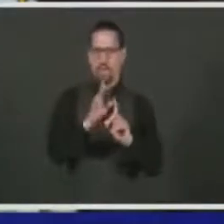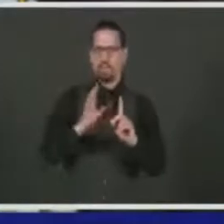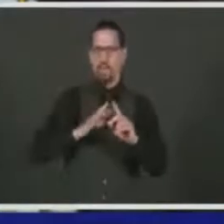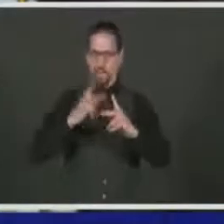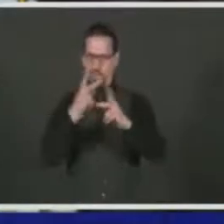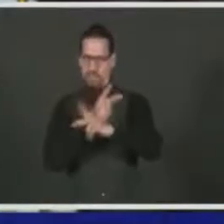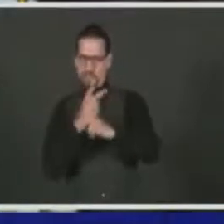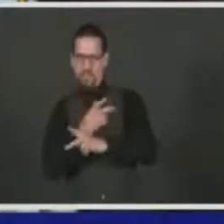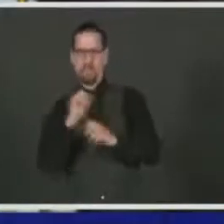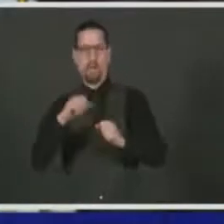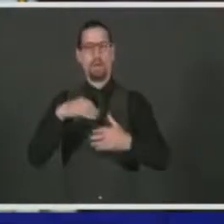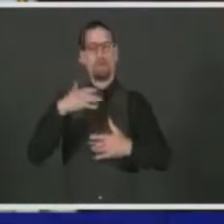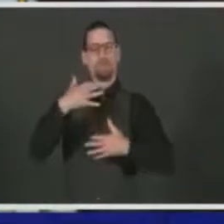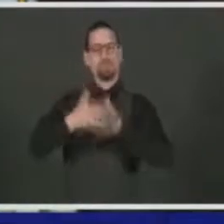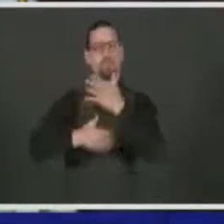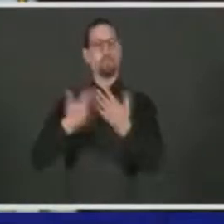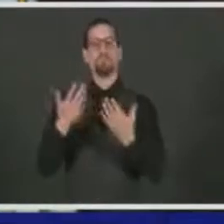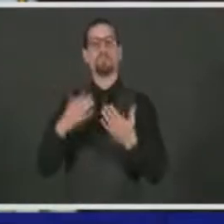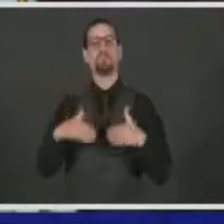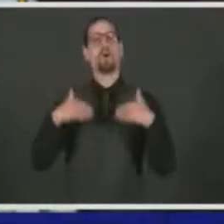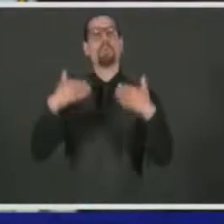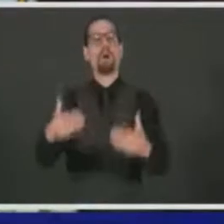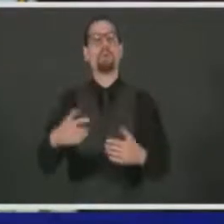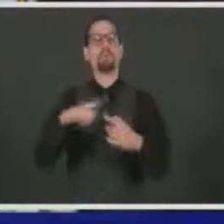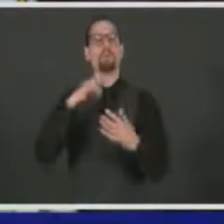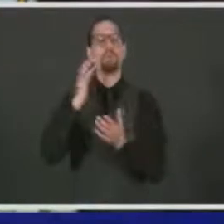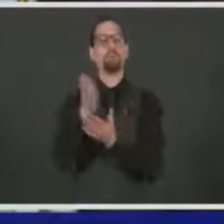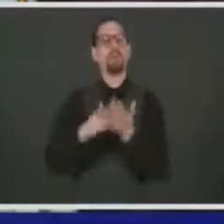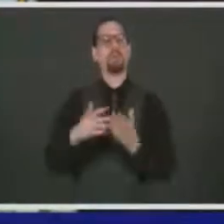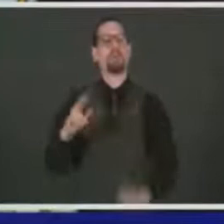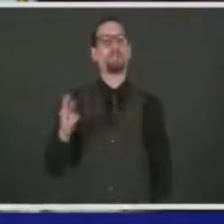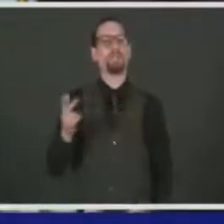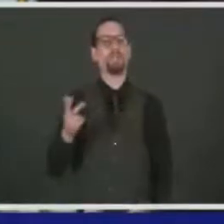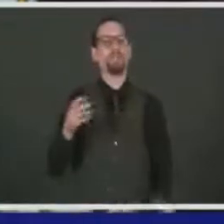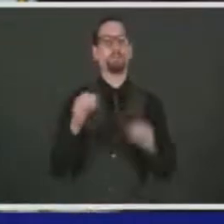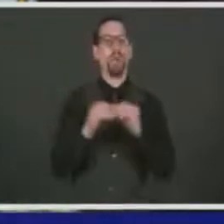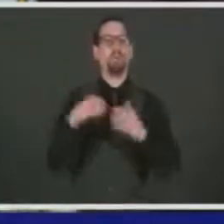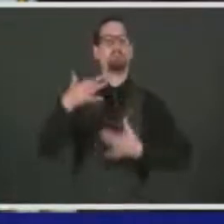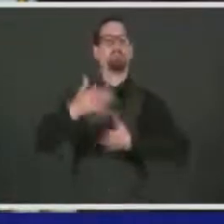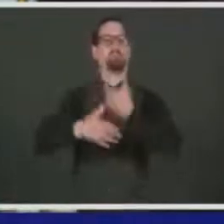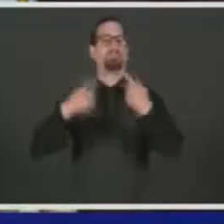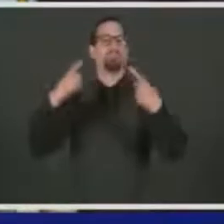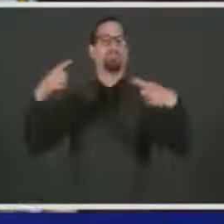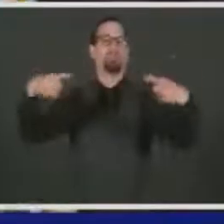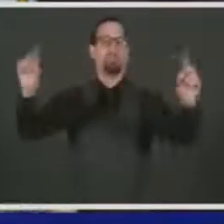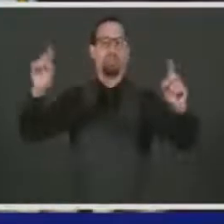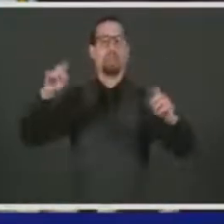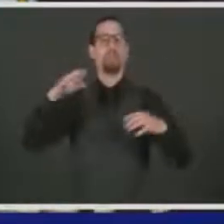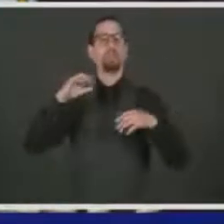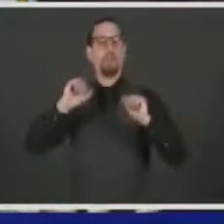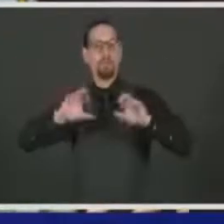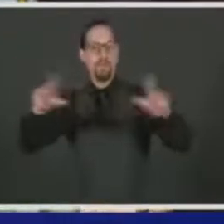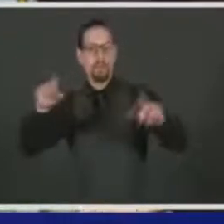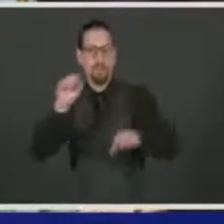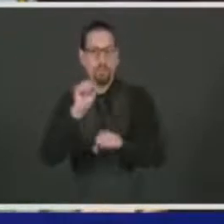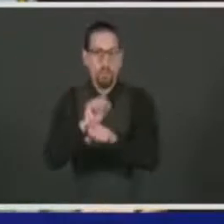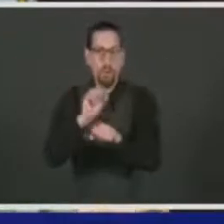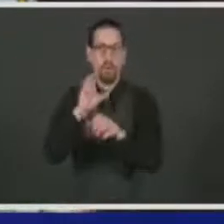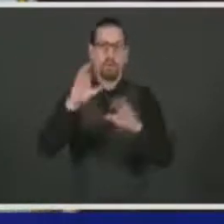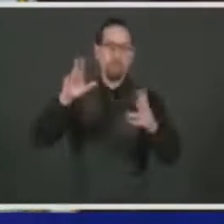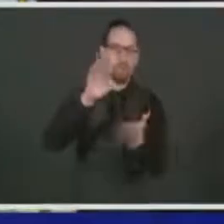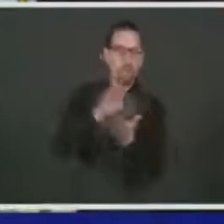3 quickly. It'll help us move beyond that. It'll help us get the kids back to school. It's exactly what we need to